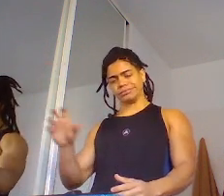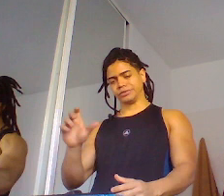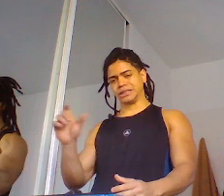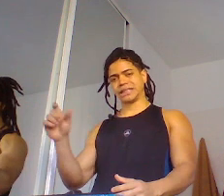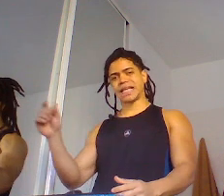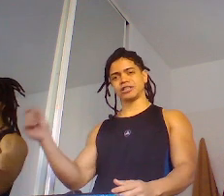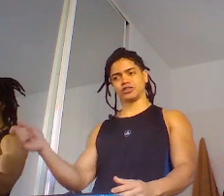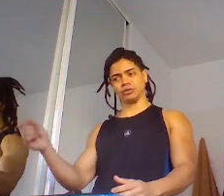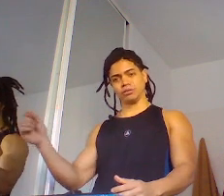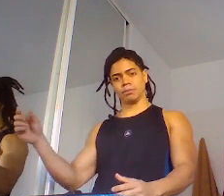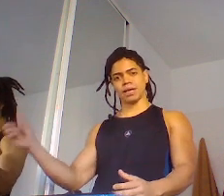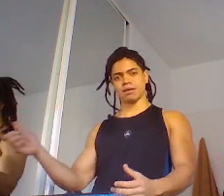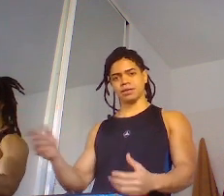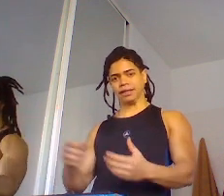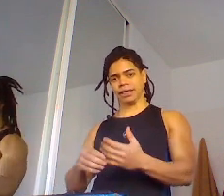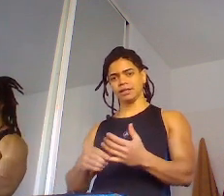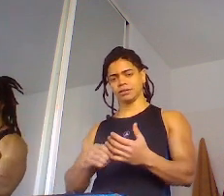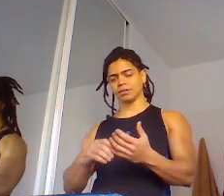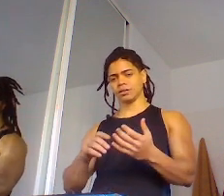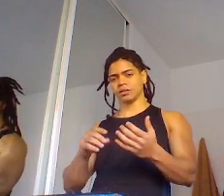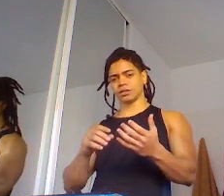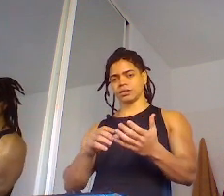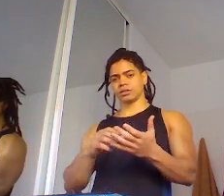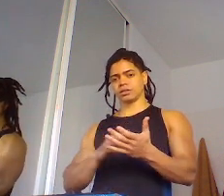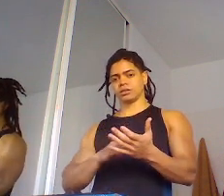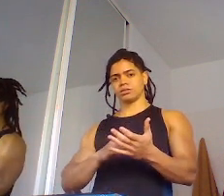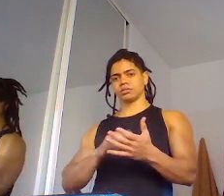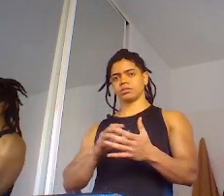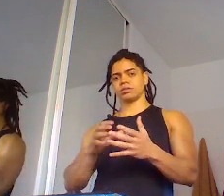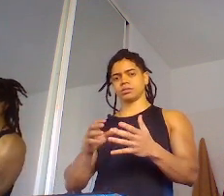and reschedule the repayment date.